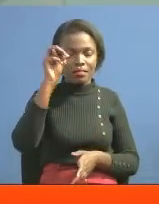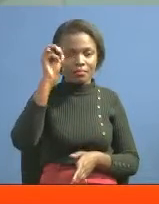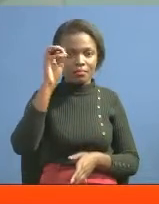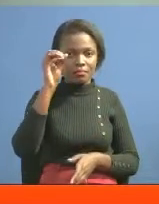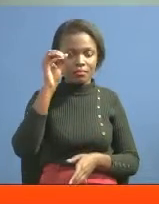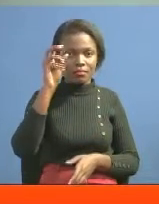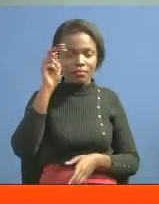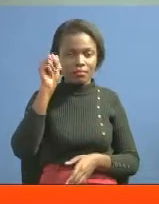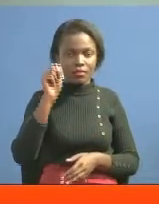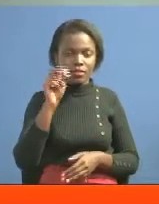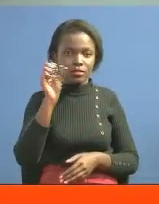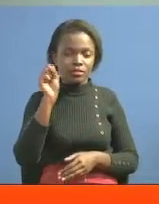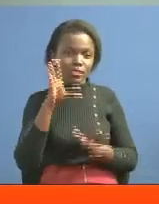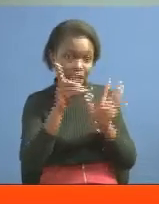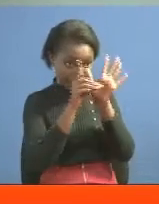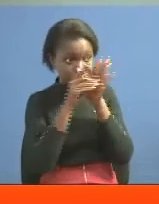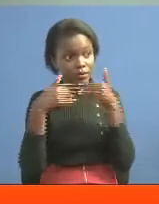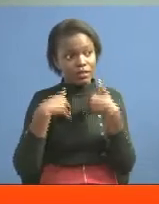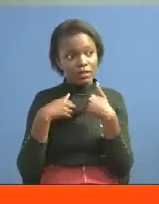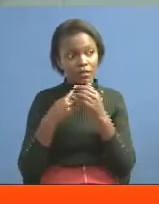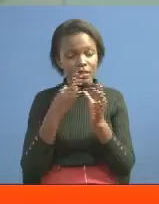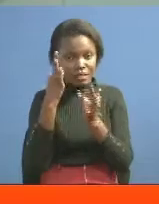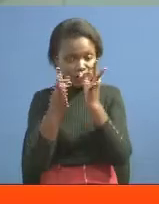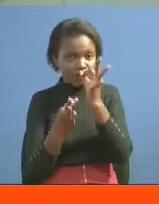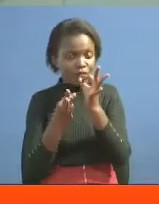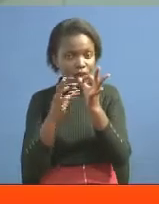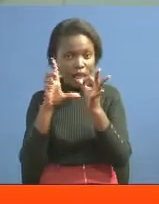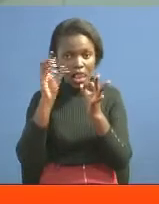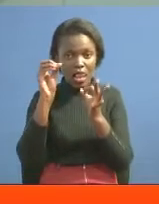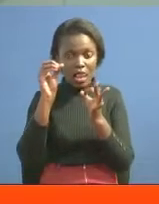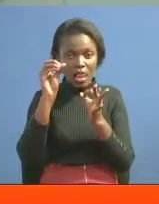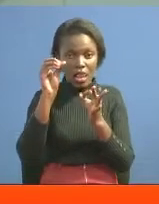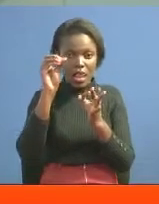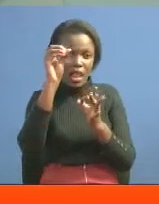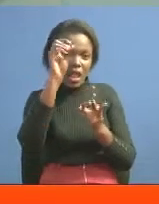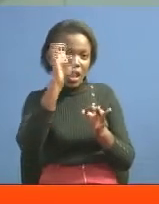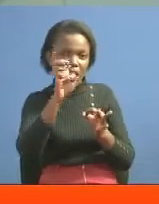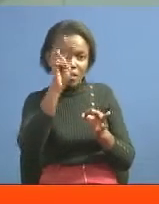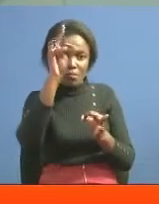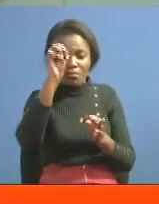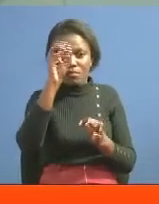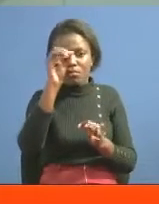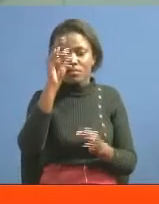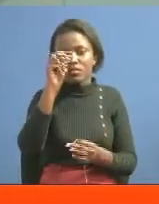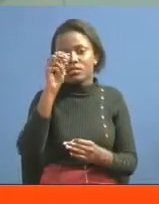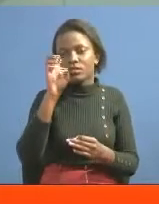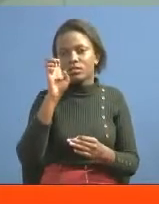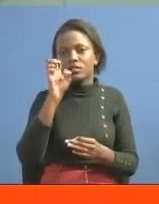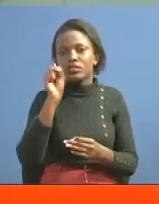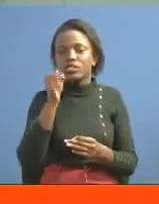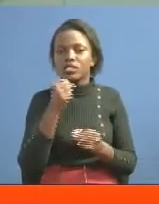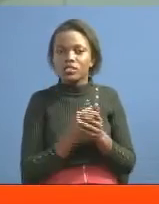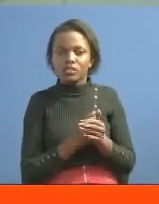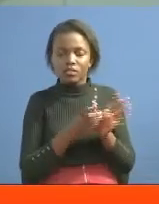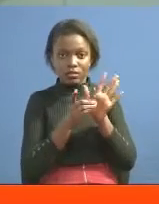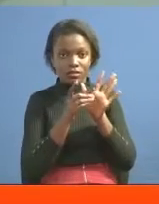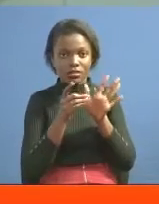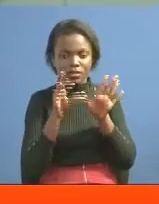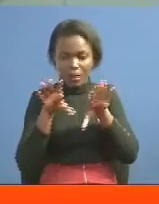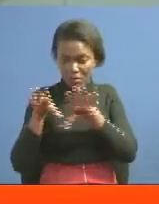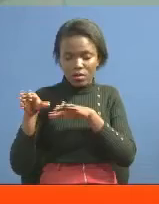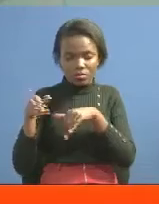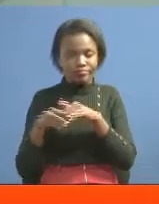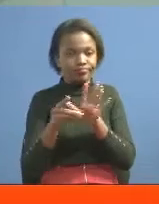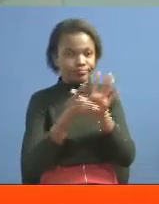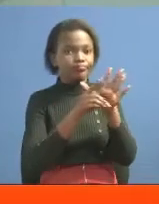high demand right now. And so if you're farming lemons and anything giving vitamin C, baobab and all these wellness things, you know, etc.,